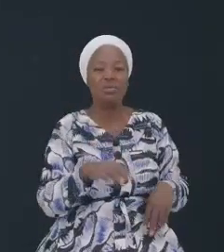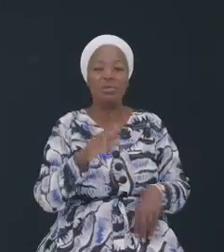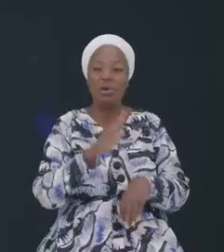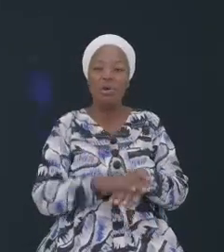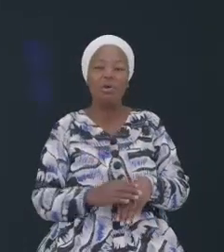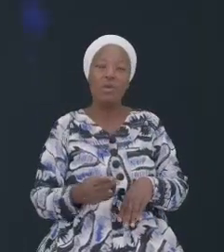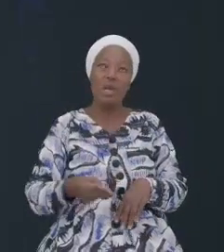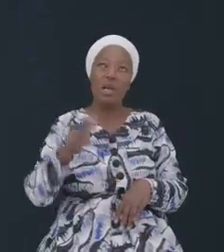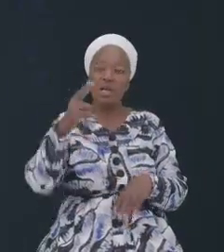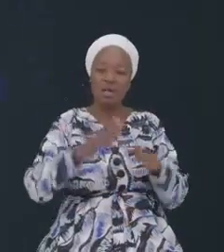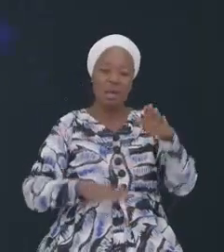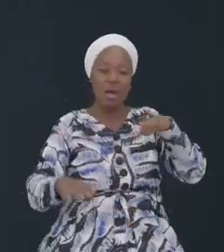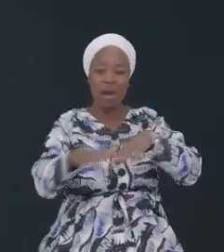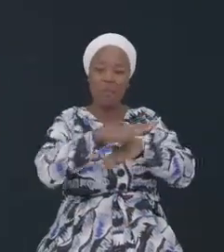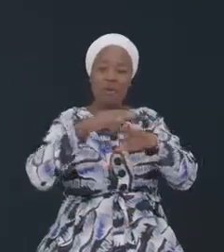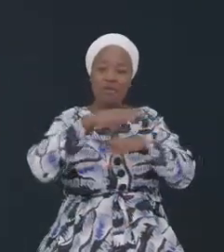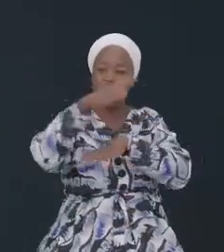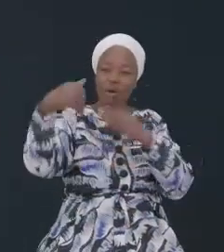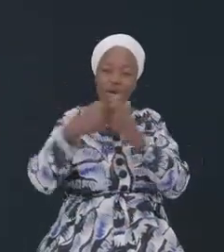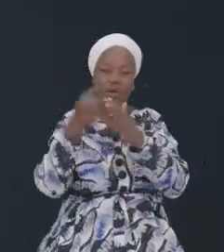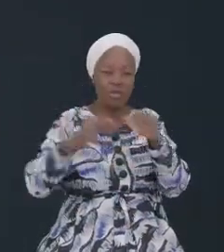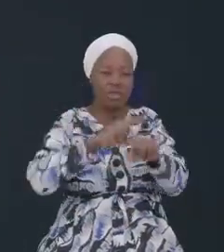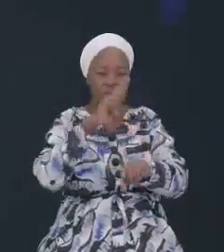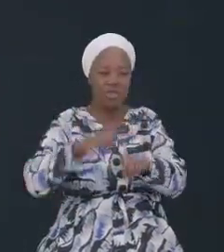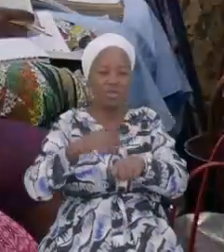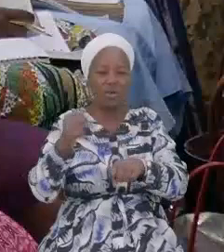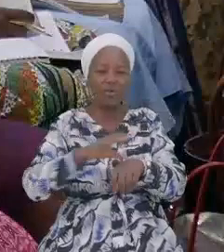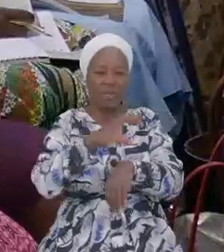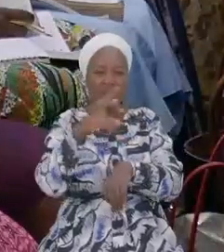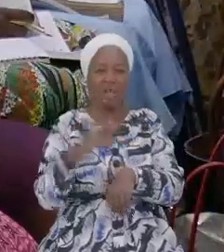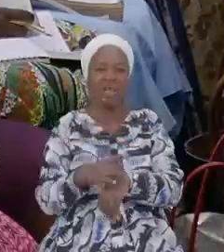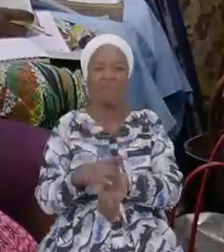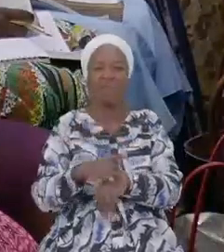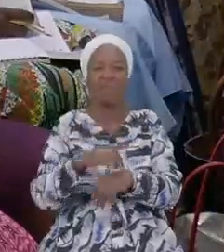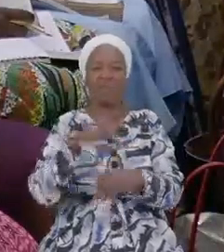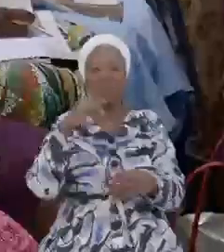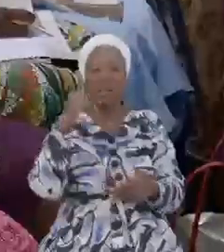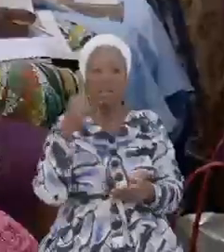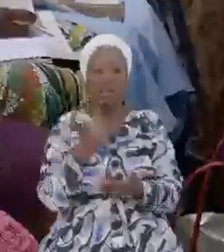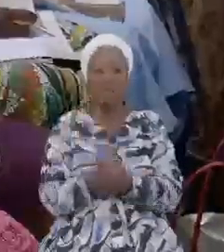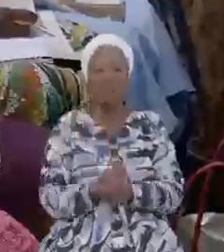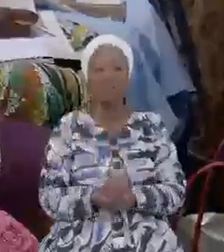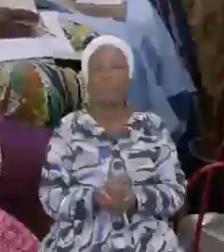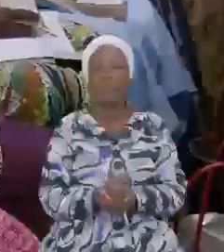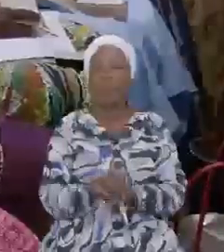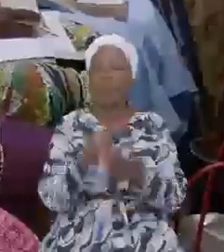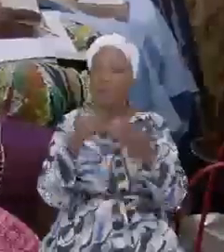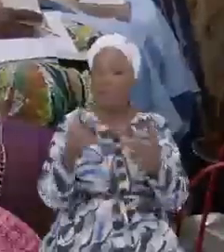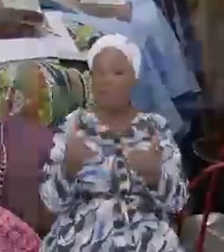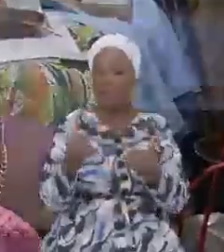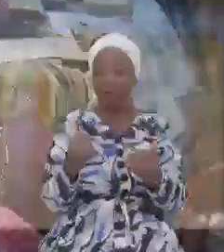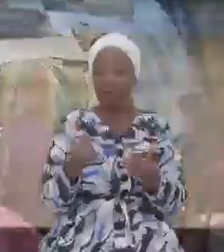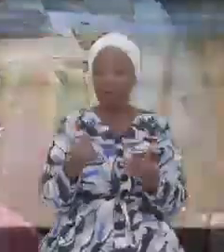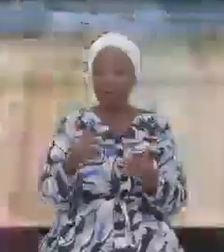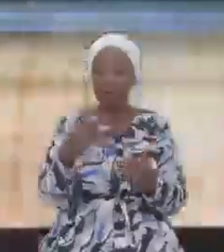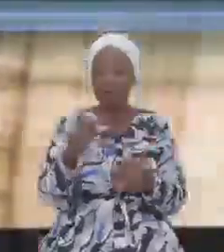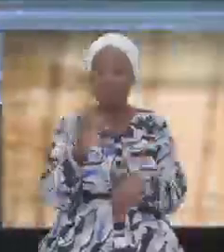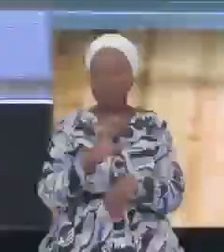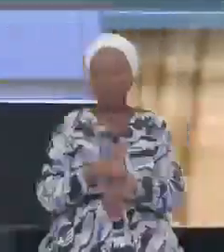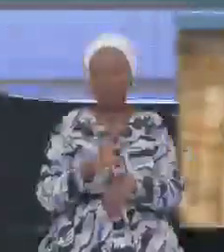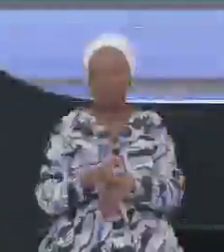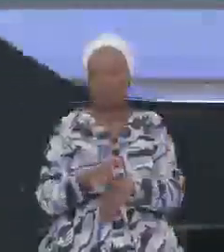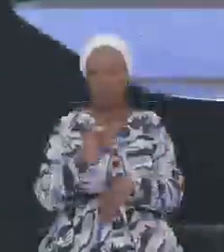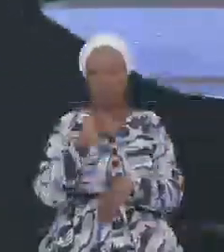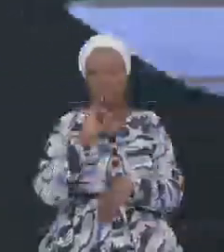high above all the nations of the earth. Now, the church is